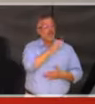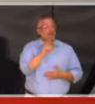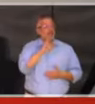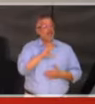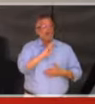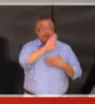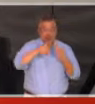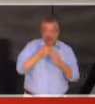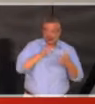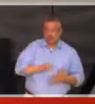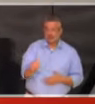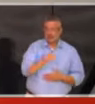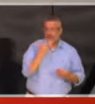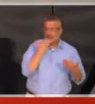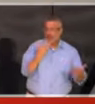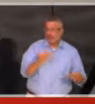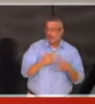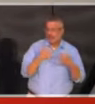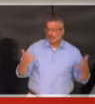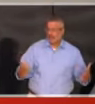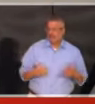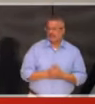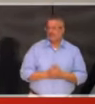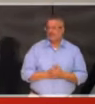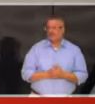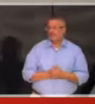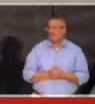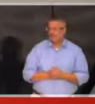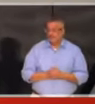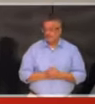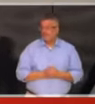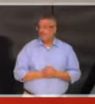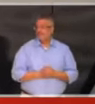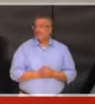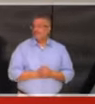be for all students. Thank you all very much.